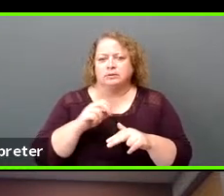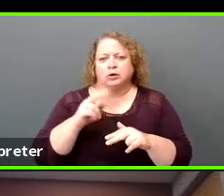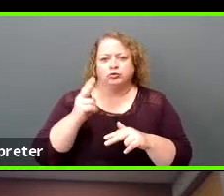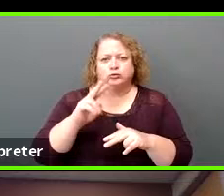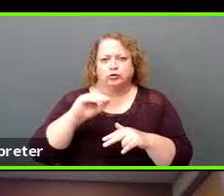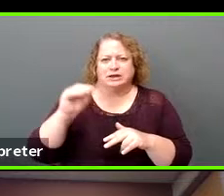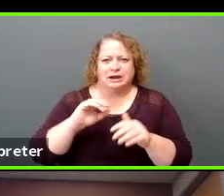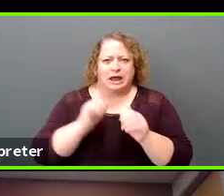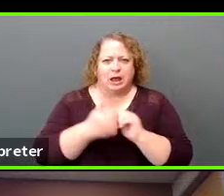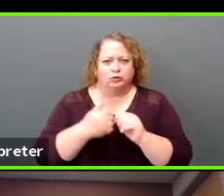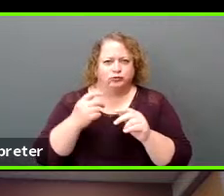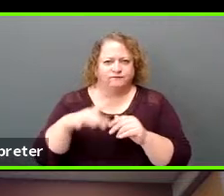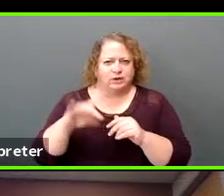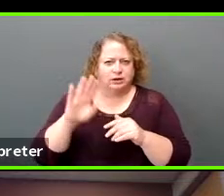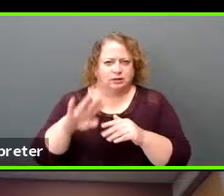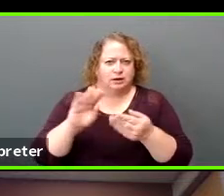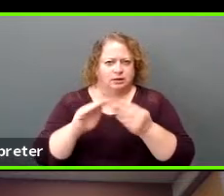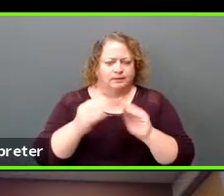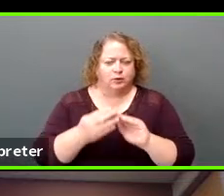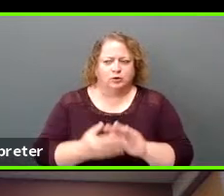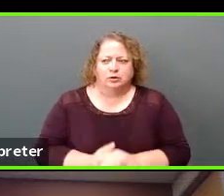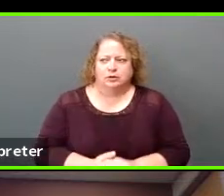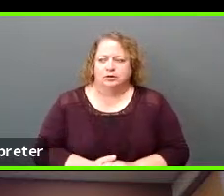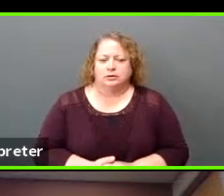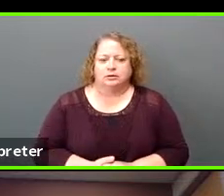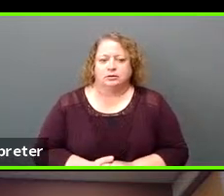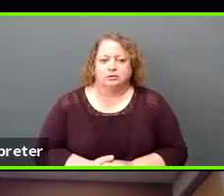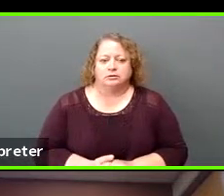by job type. How did you come up with that number?